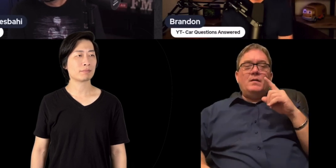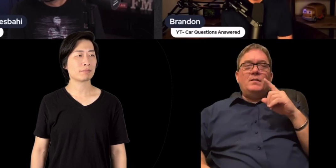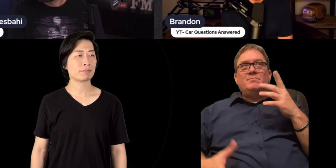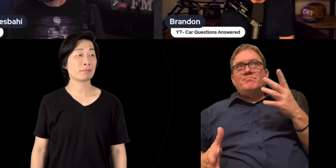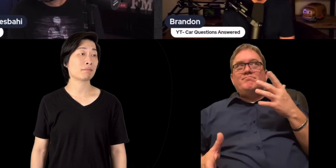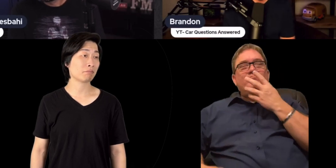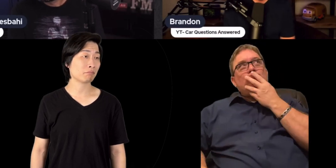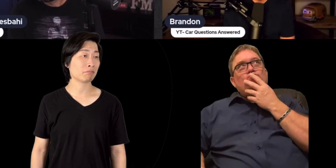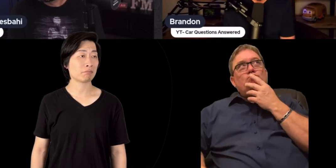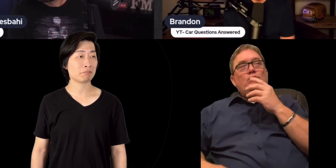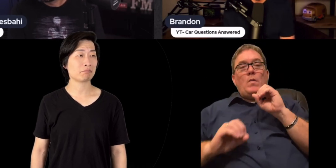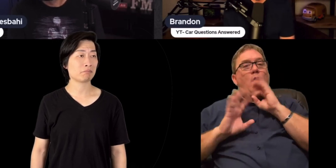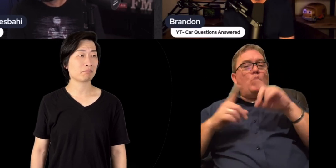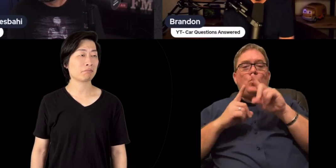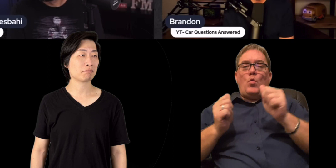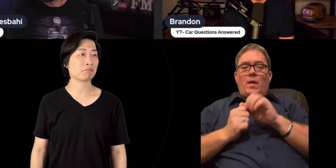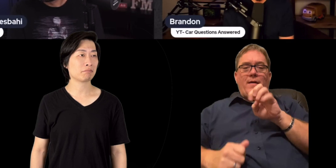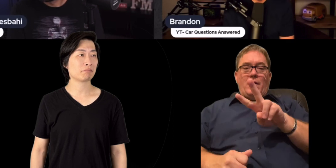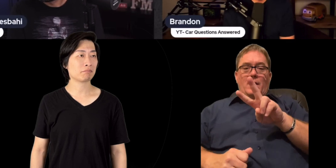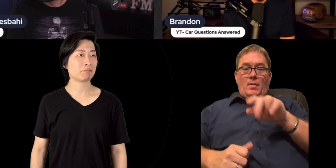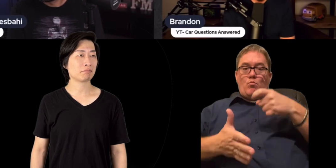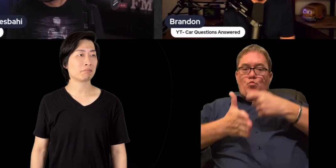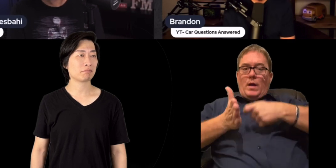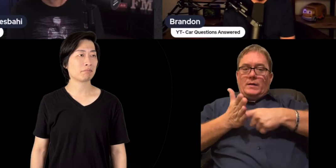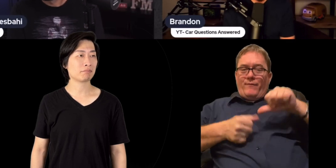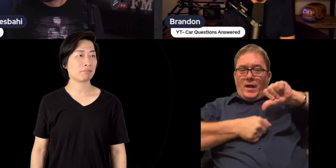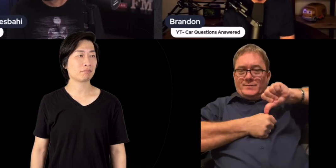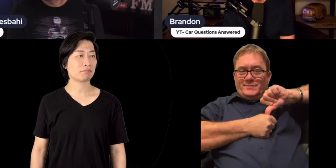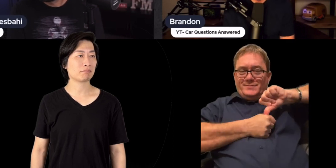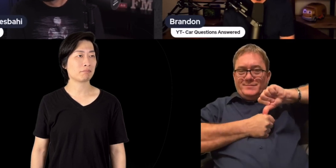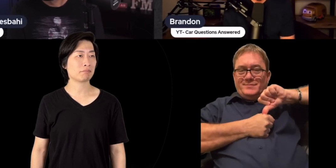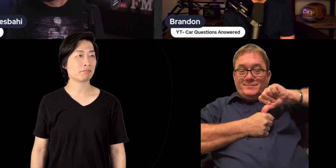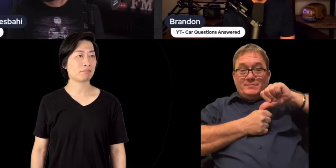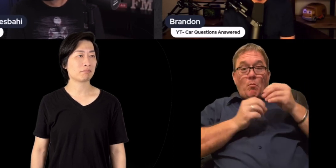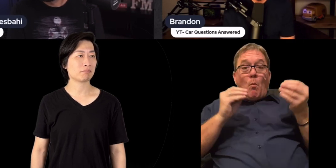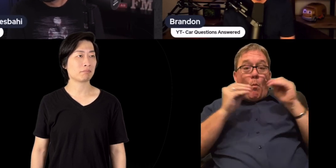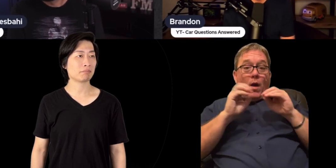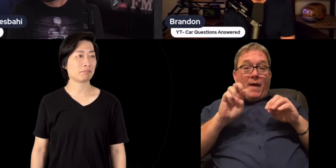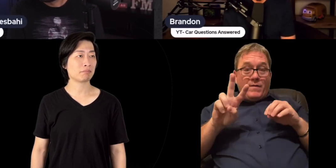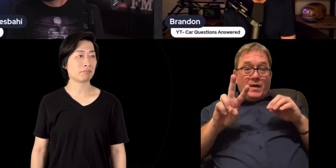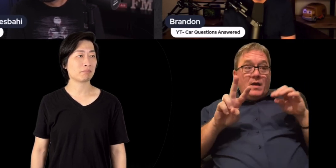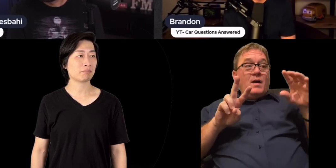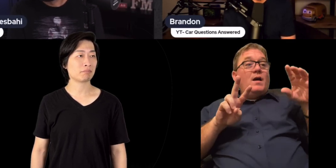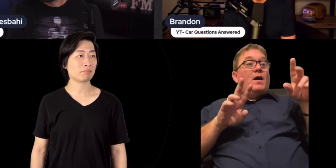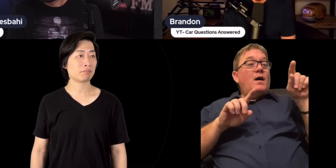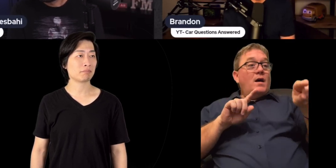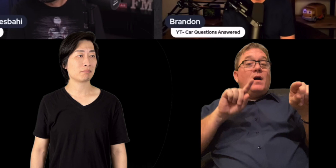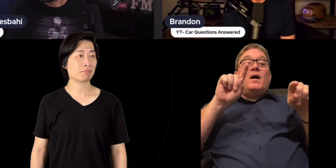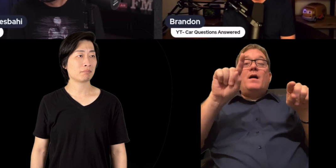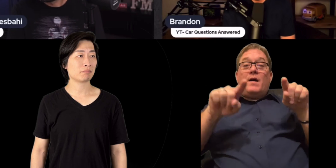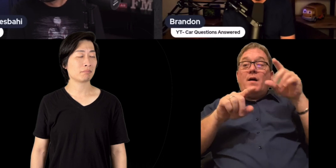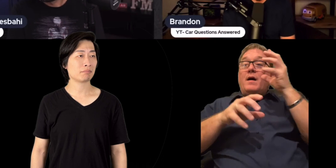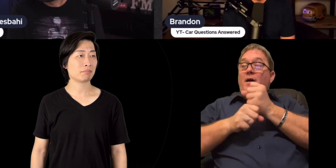that has nothing to do with EVs, and that's the price of gas. So as more EVs get adopted, if it just becomes